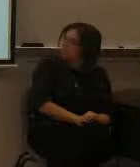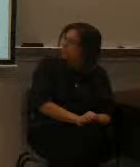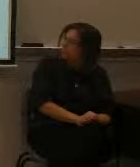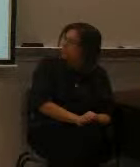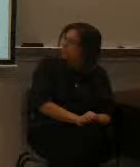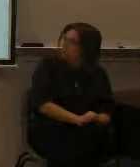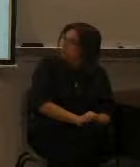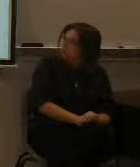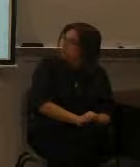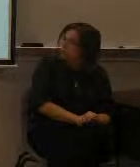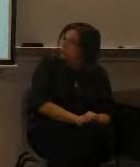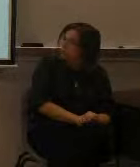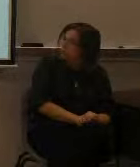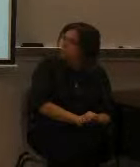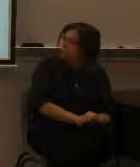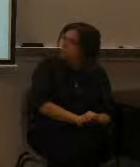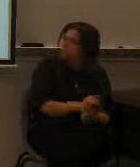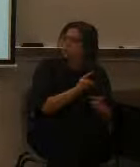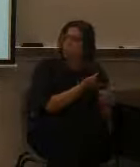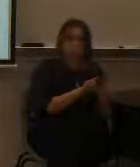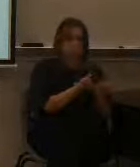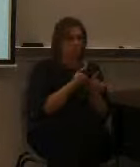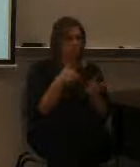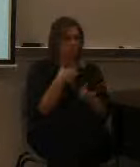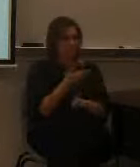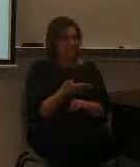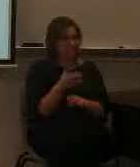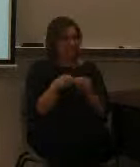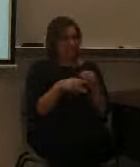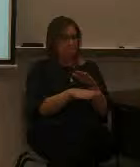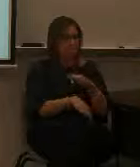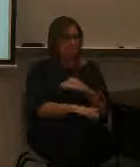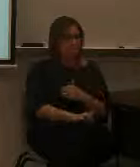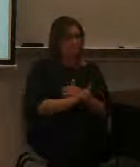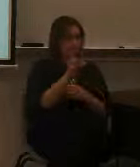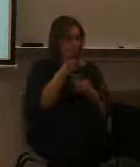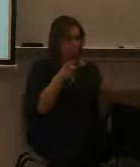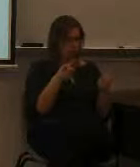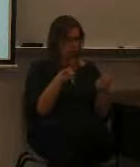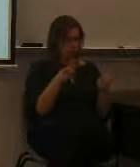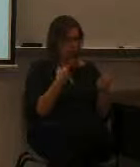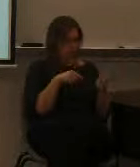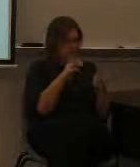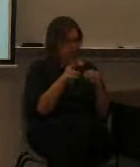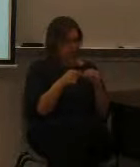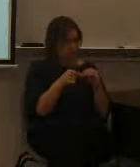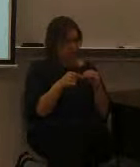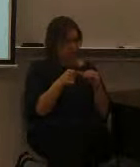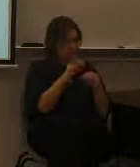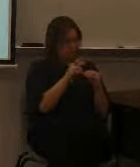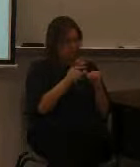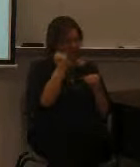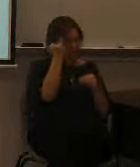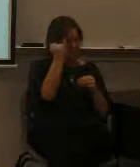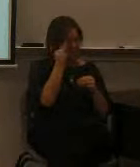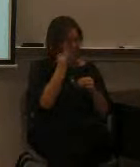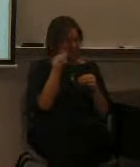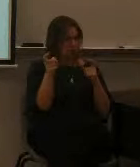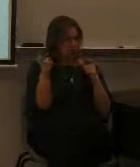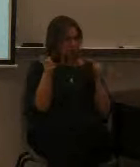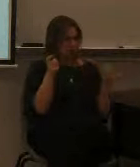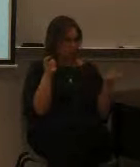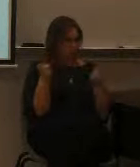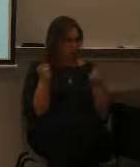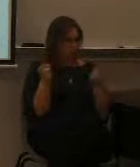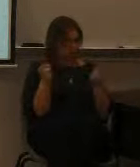So there's also this thing about bottom-up control we talked about, and light. So we've been referring to this idea of